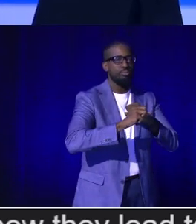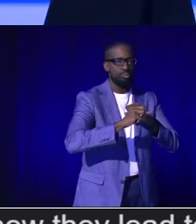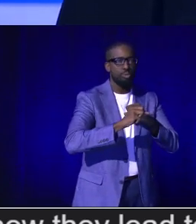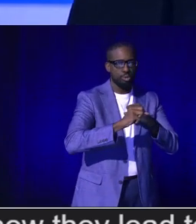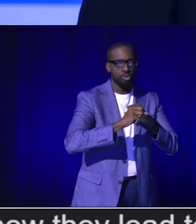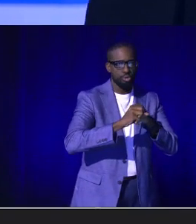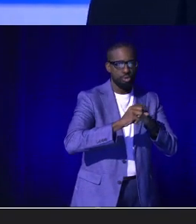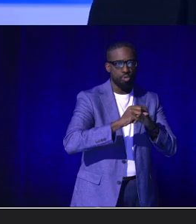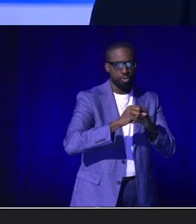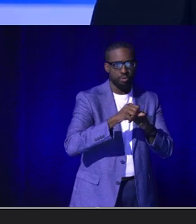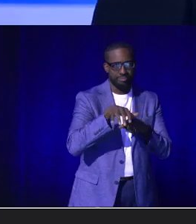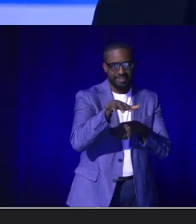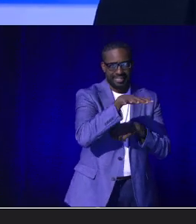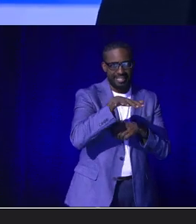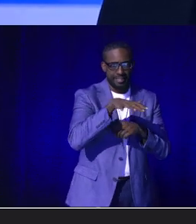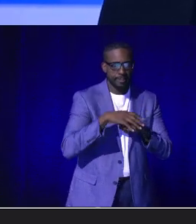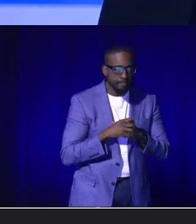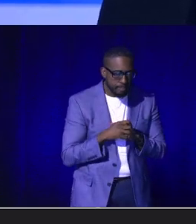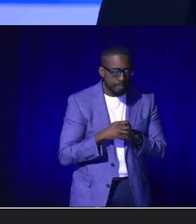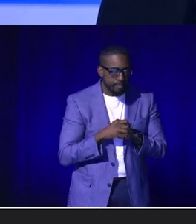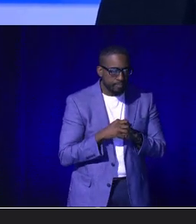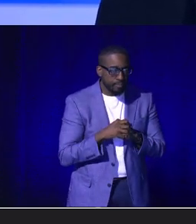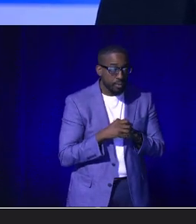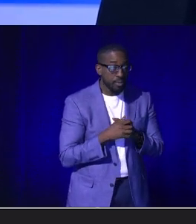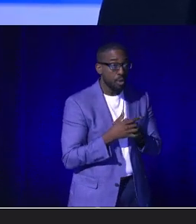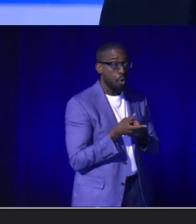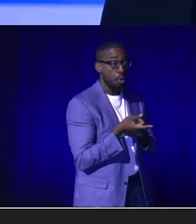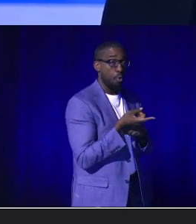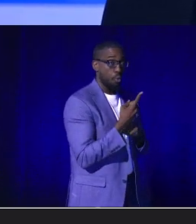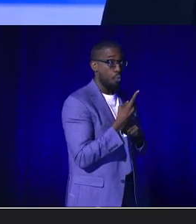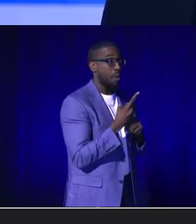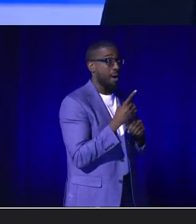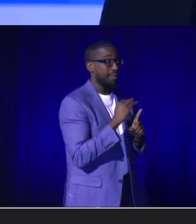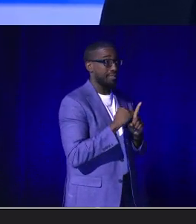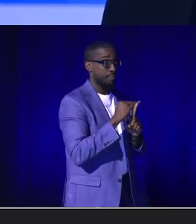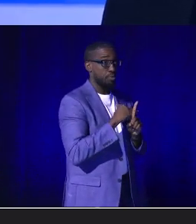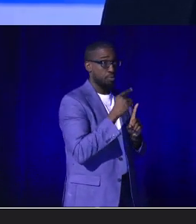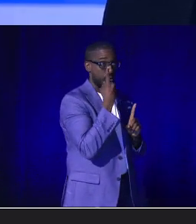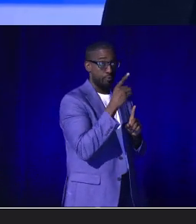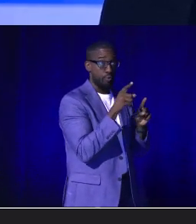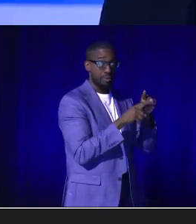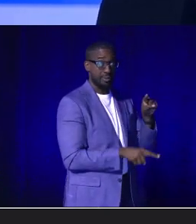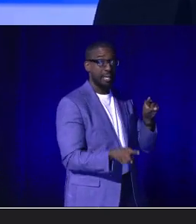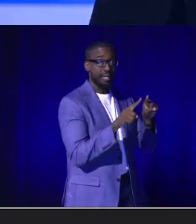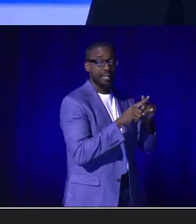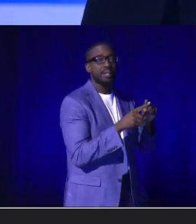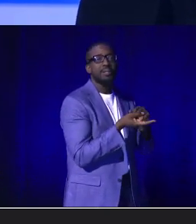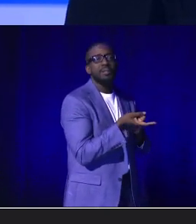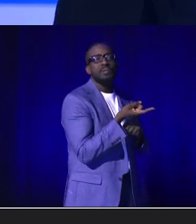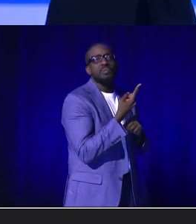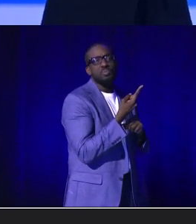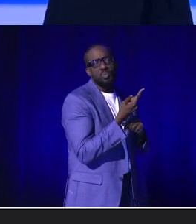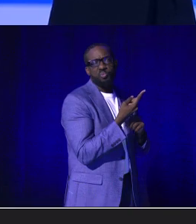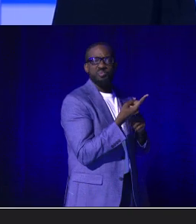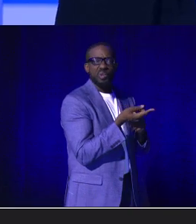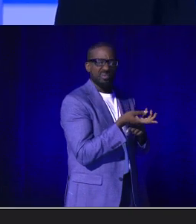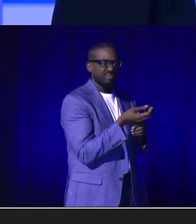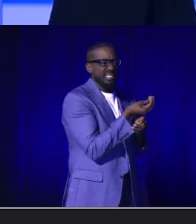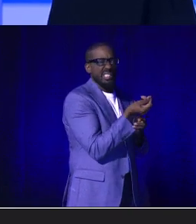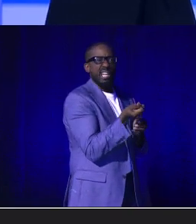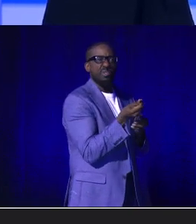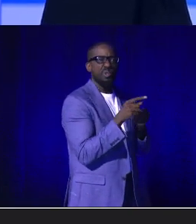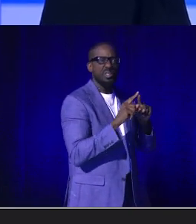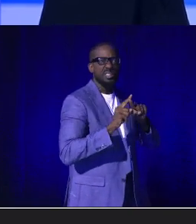that we kept the cells at one specific temperature for cycling. This is what several different groups are doing